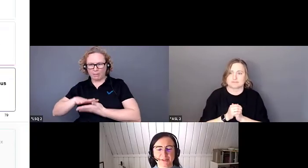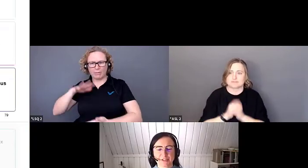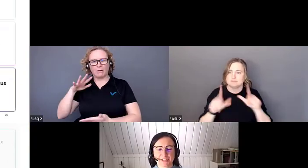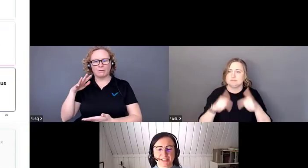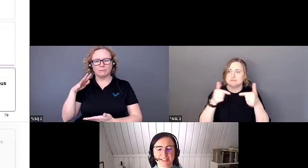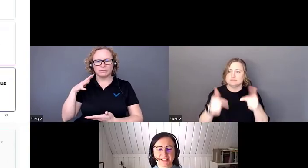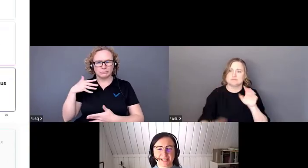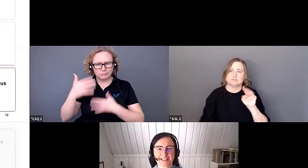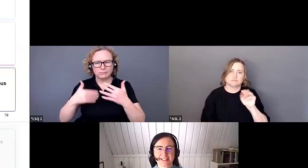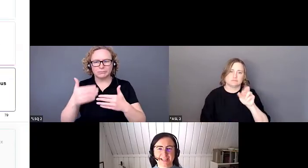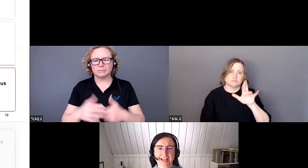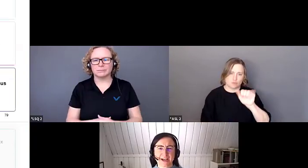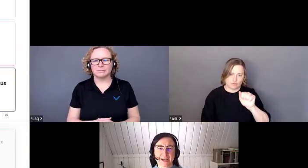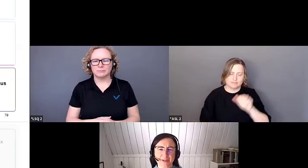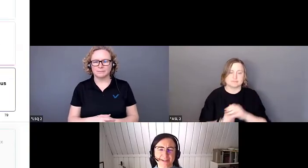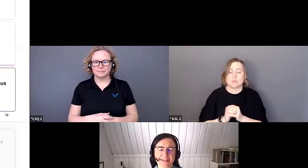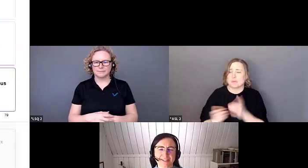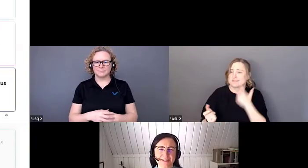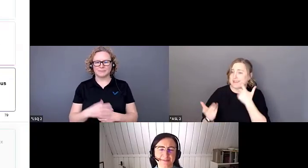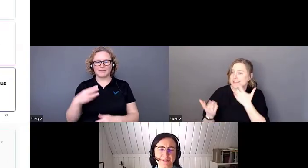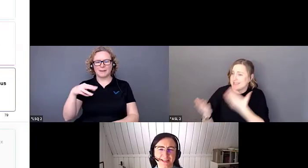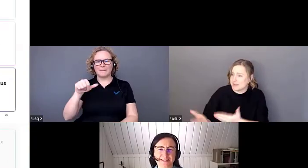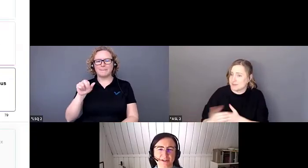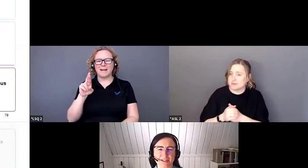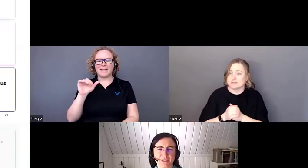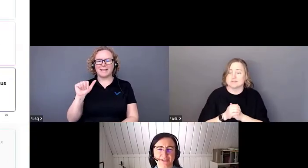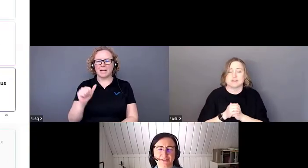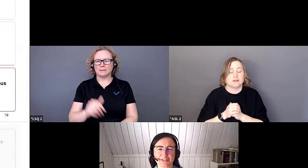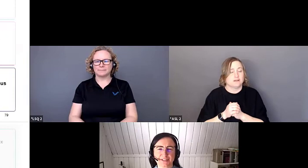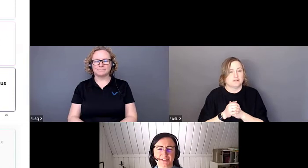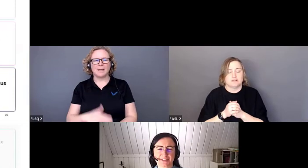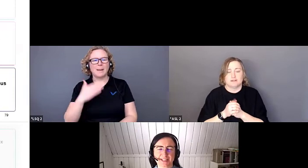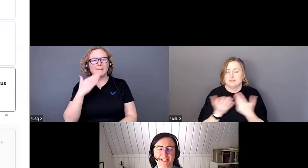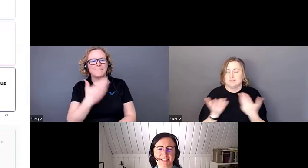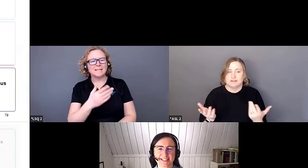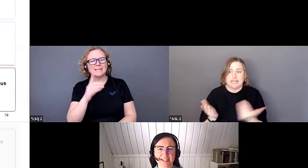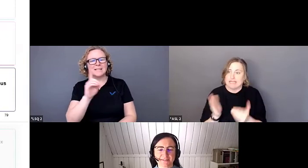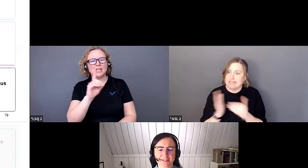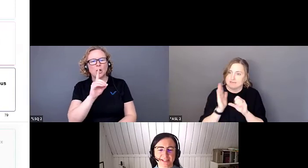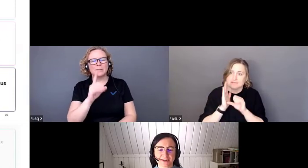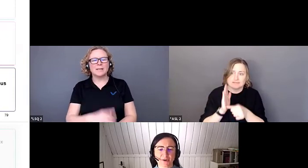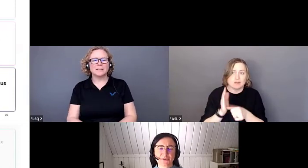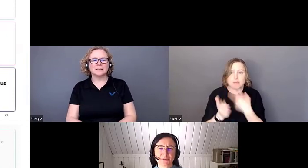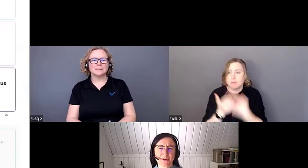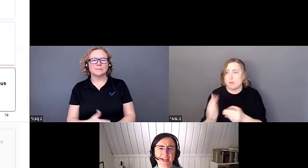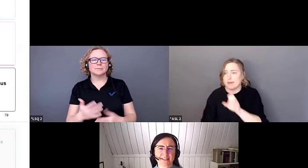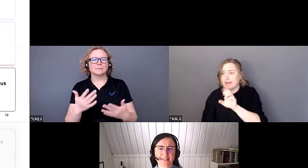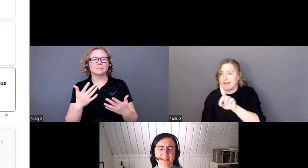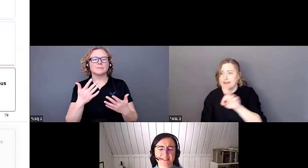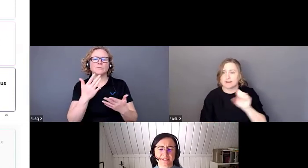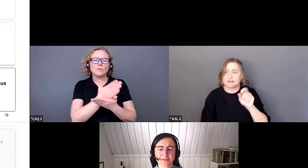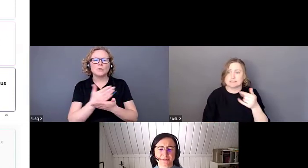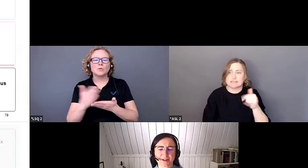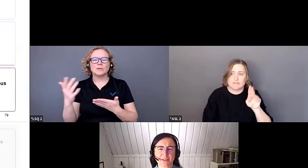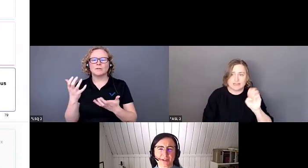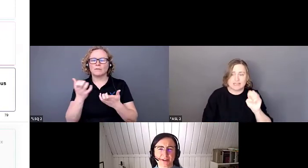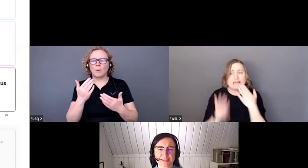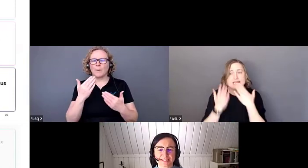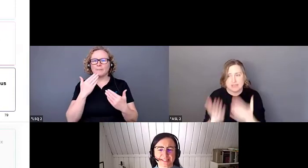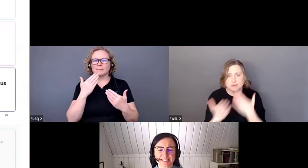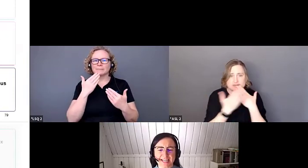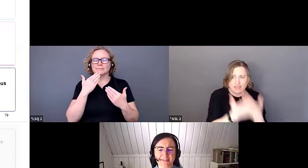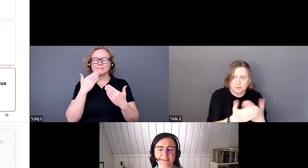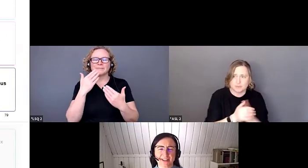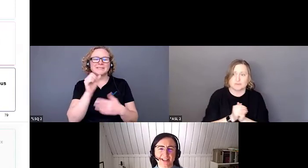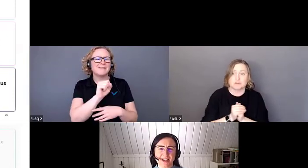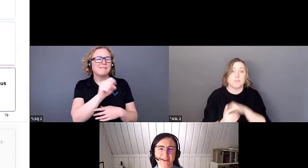Thanks so much, Denise, and echoing the deep thanks and gratitude to Ed and Stephanie, and also want to add thanks to our healthcare